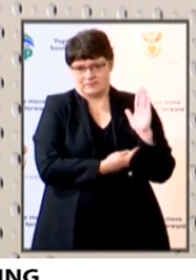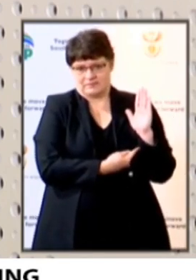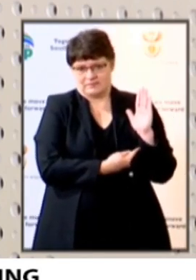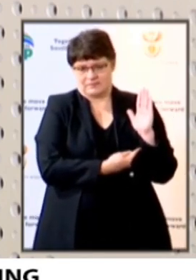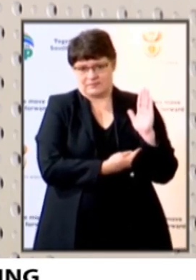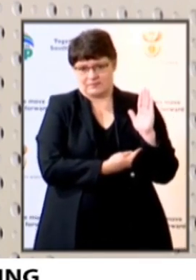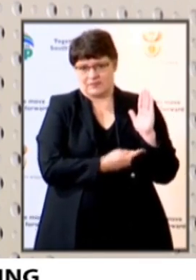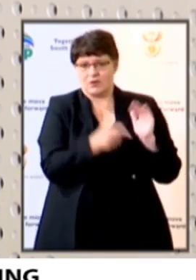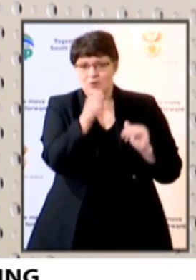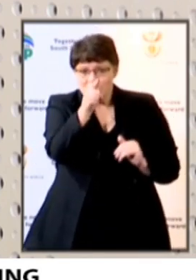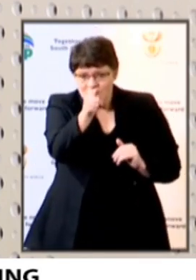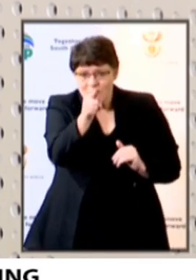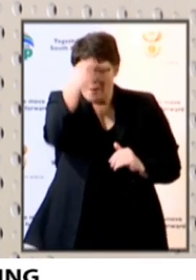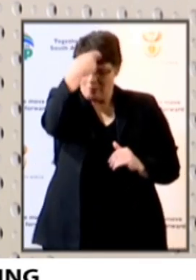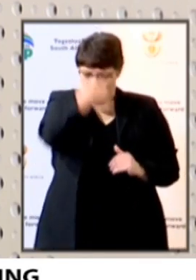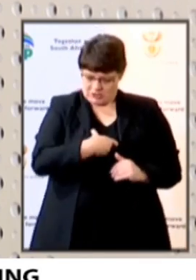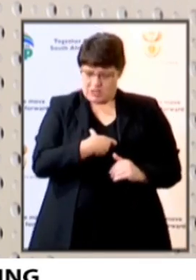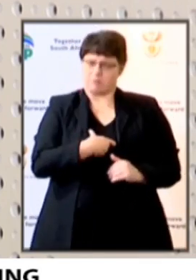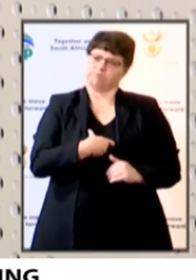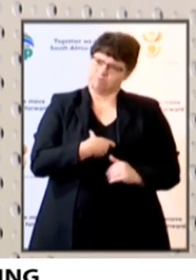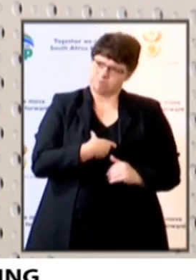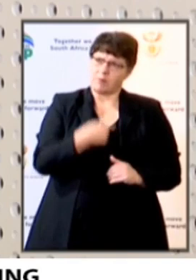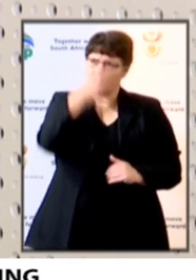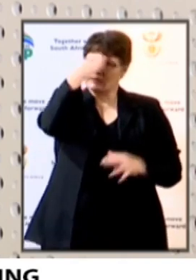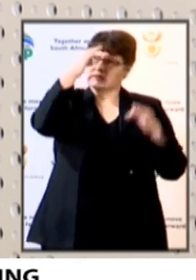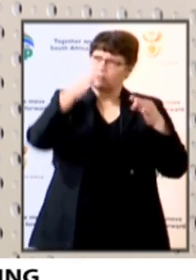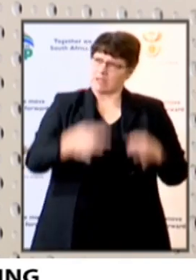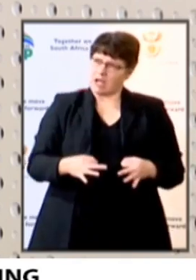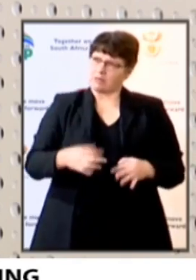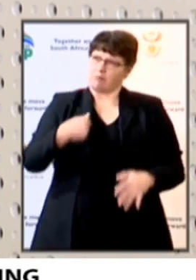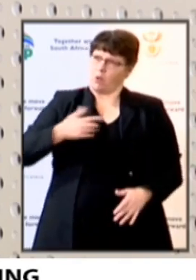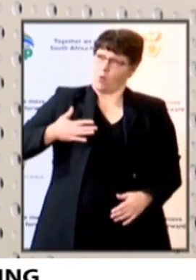must make that choice ourselves.